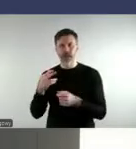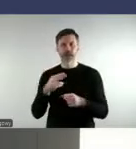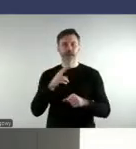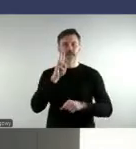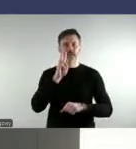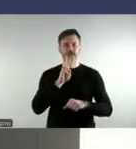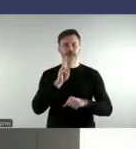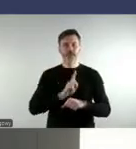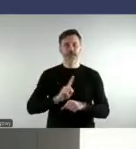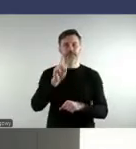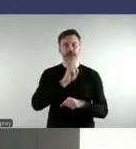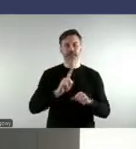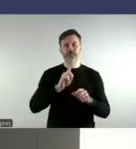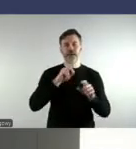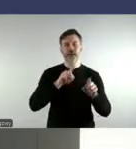headquarters,